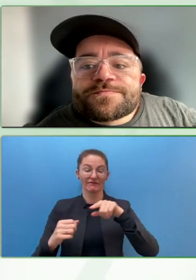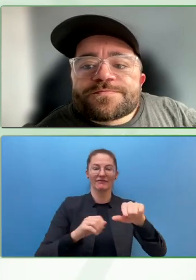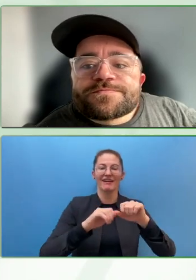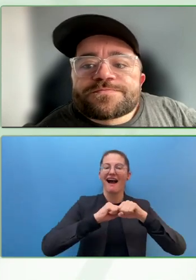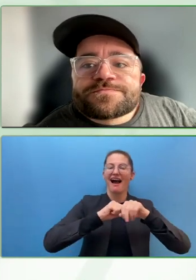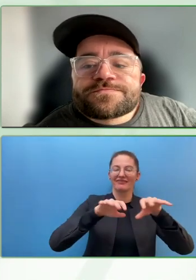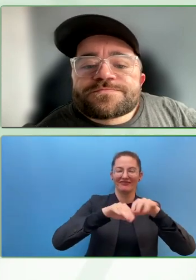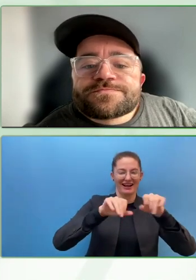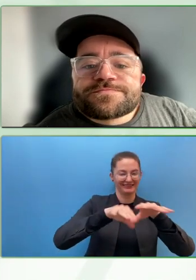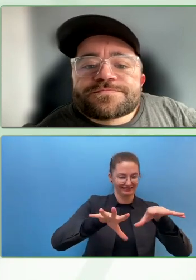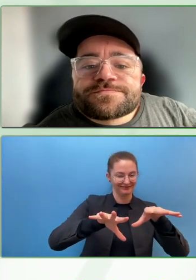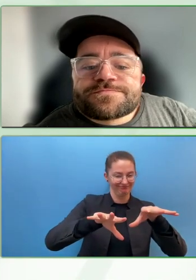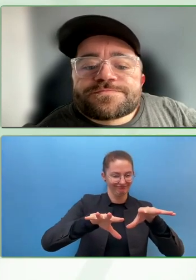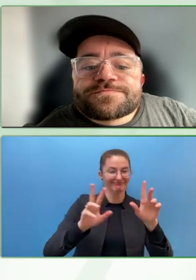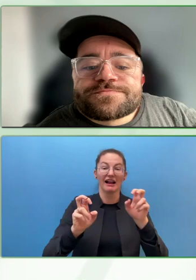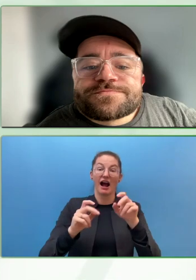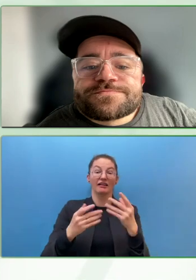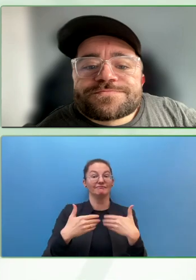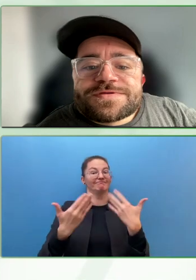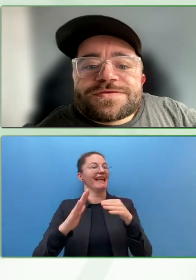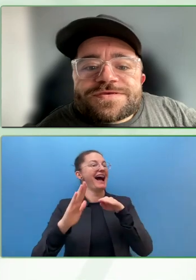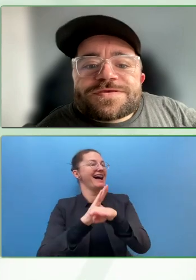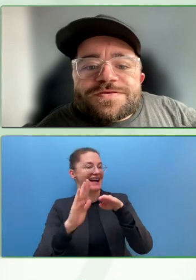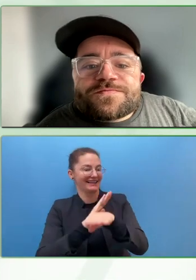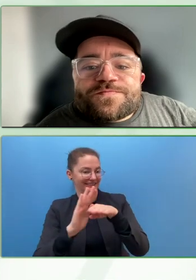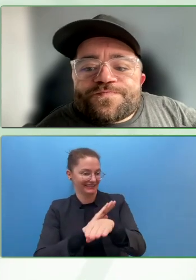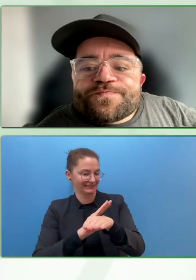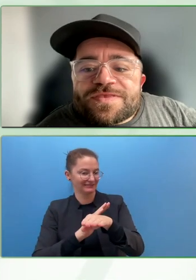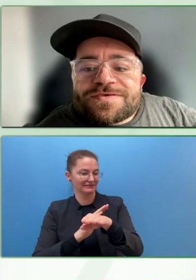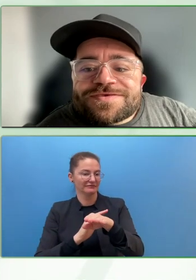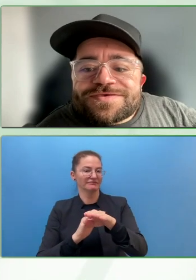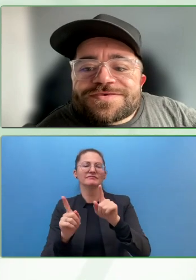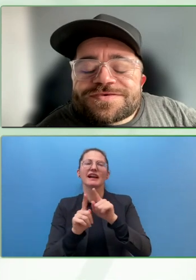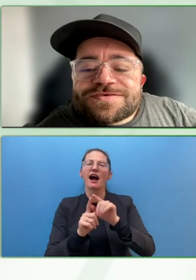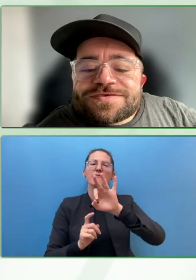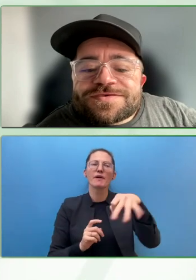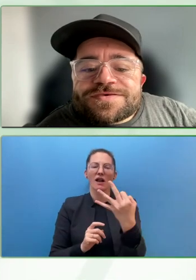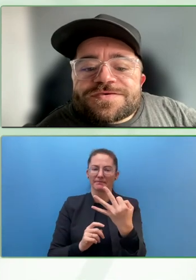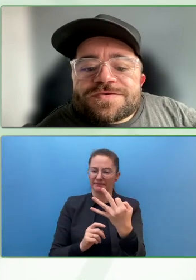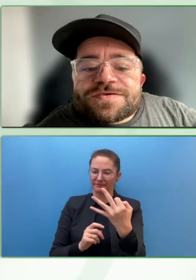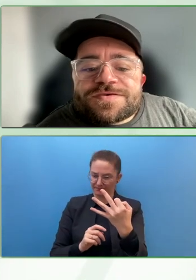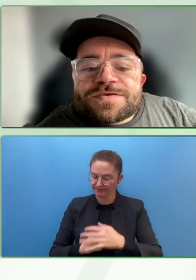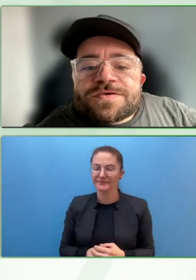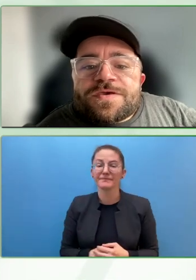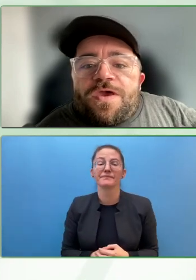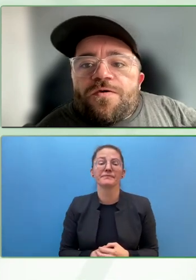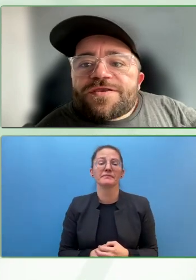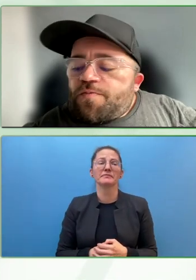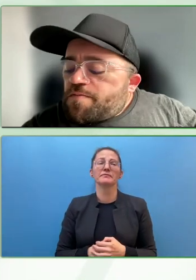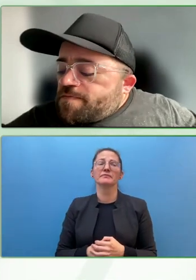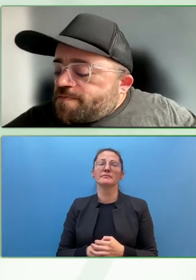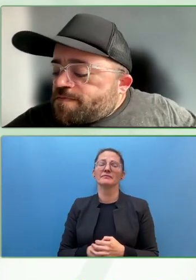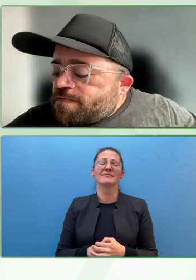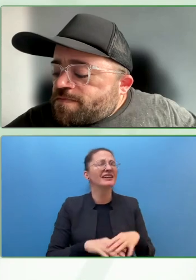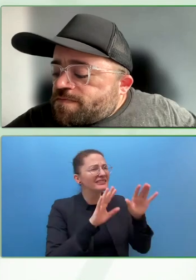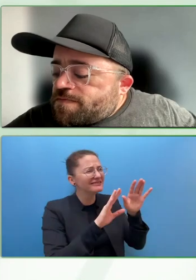so please just wait 1 more second and I will just see what is the difficulty that we are having. Okay, no